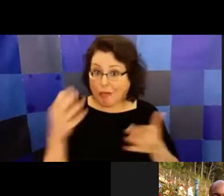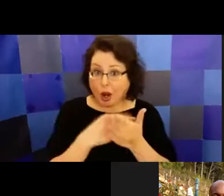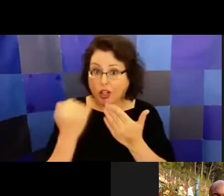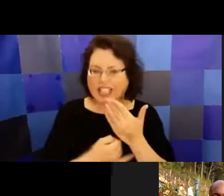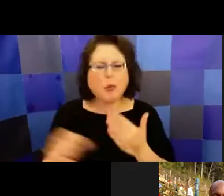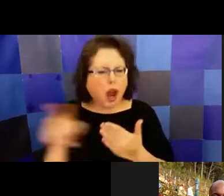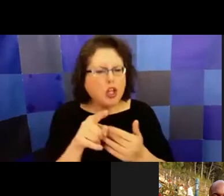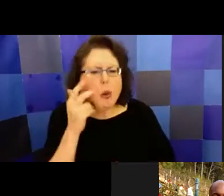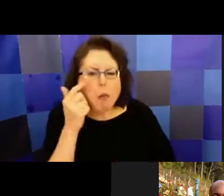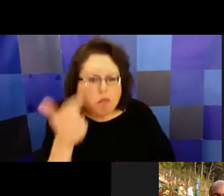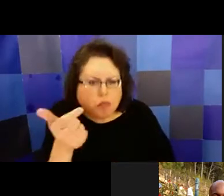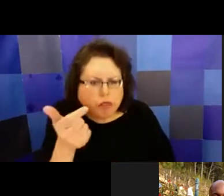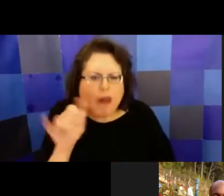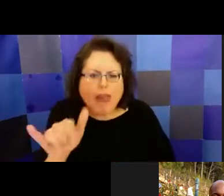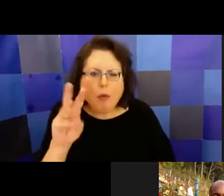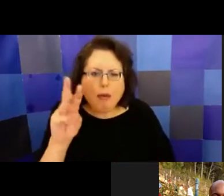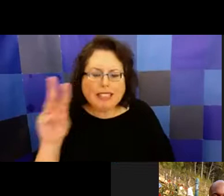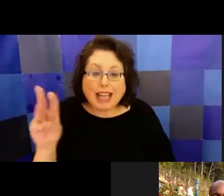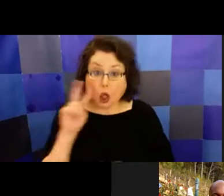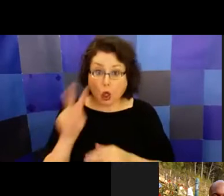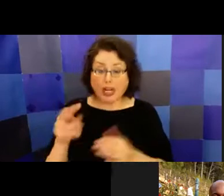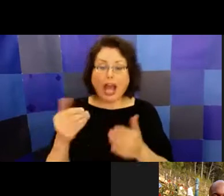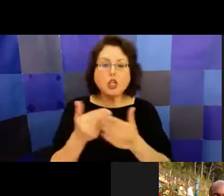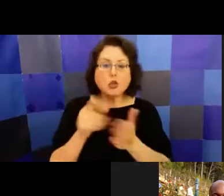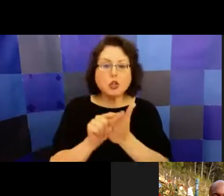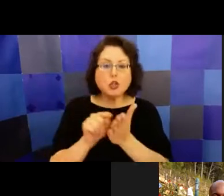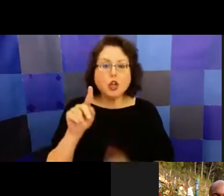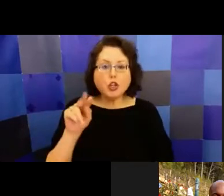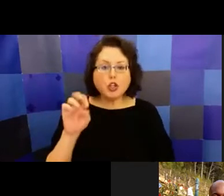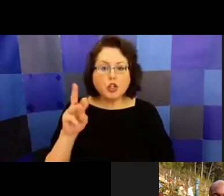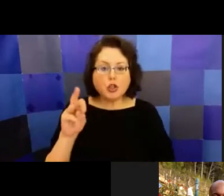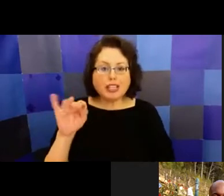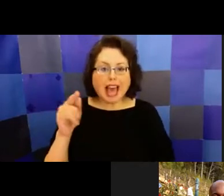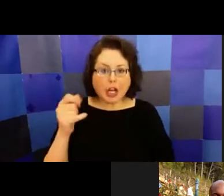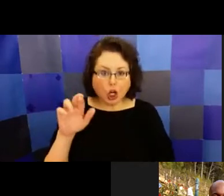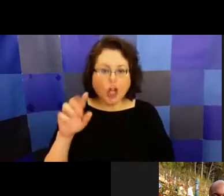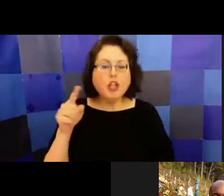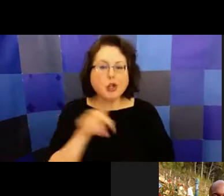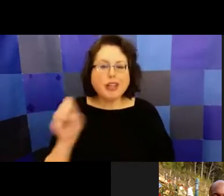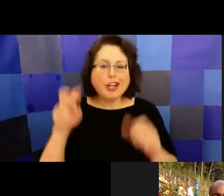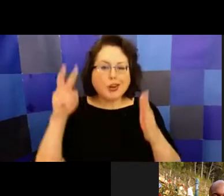website, check out our recent newsletter where you can read about our research, teaching, and